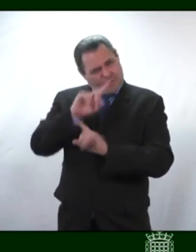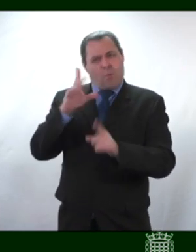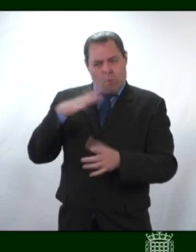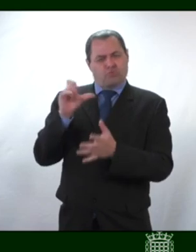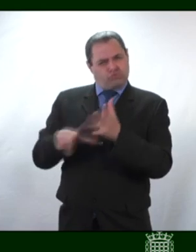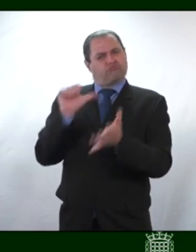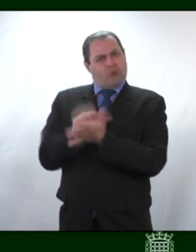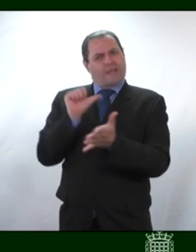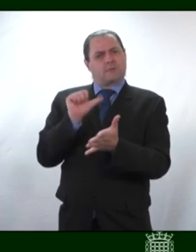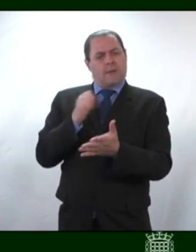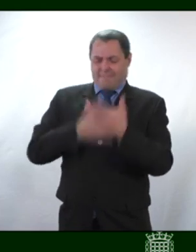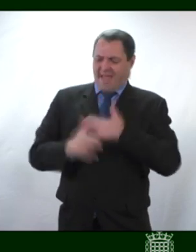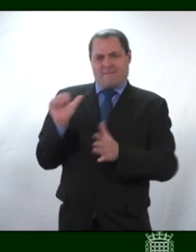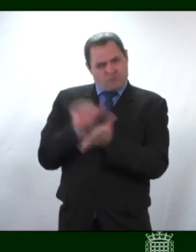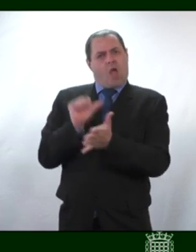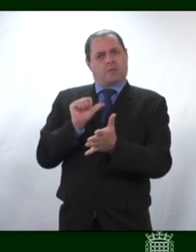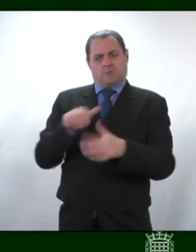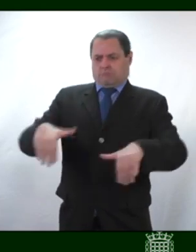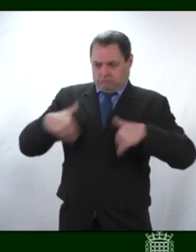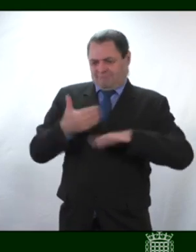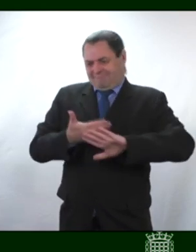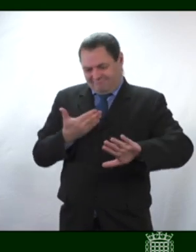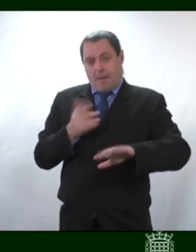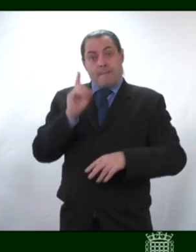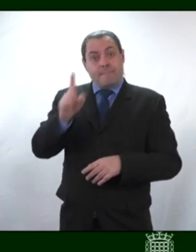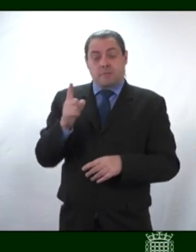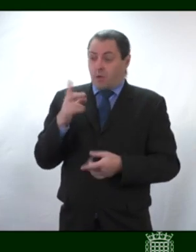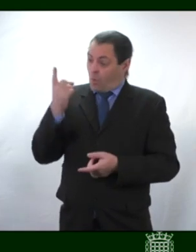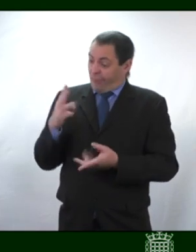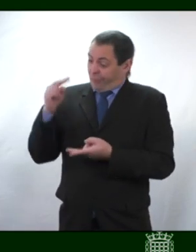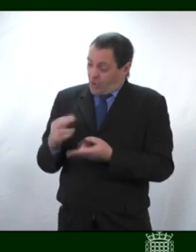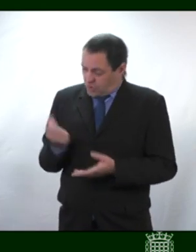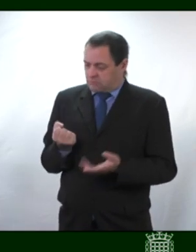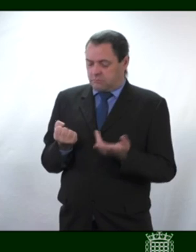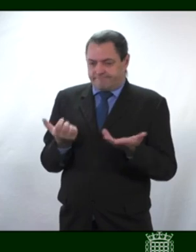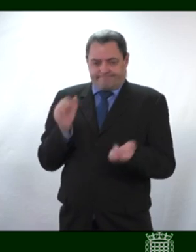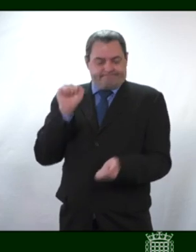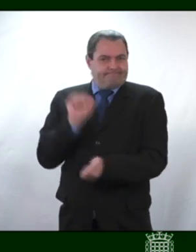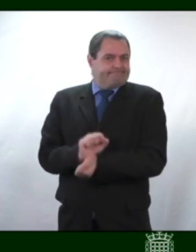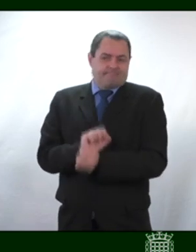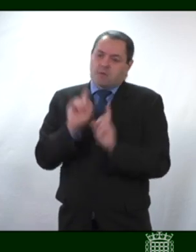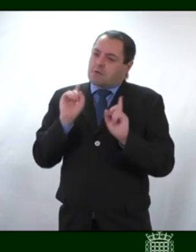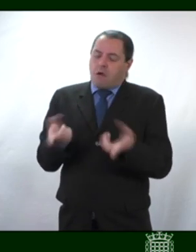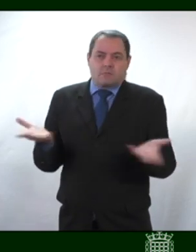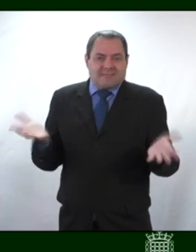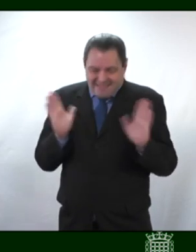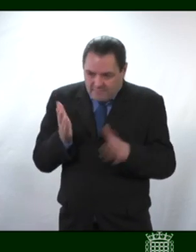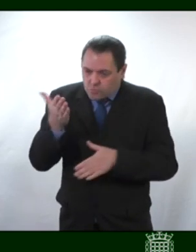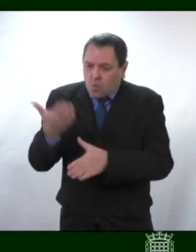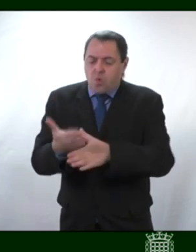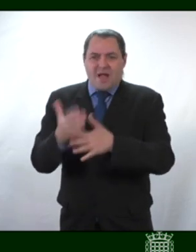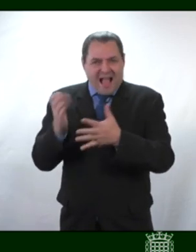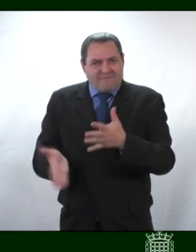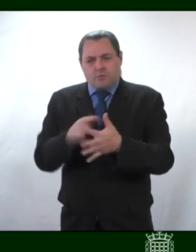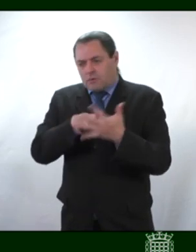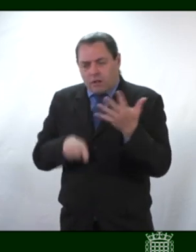able to if 1/3 of their income is stripped away. Now, the leaders of Greater Manchester were prepared to compromise. They offered to